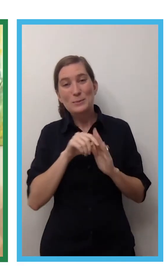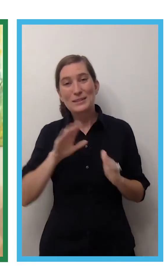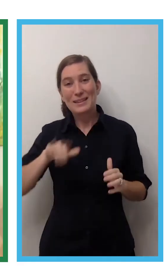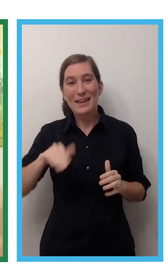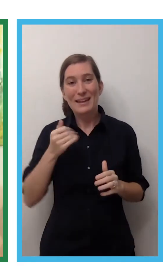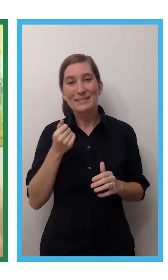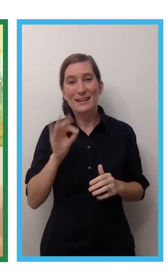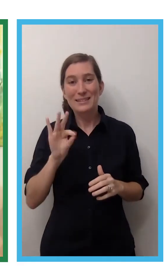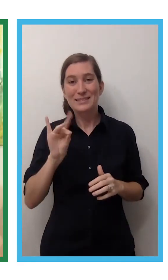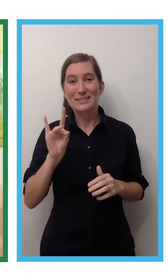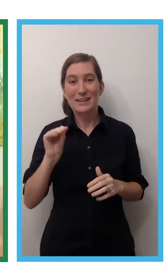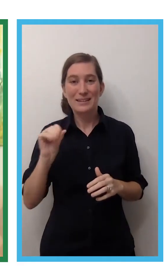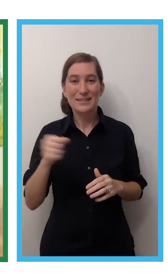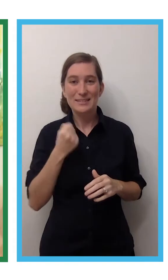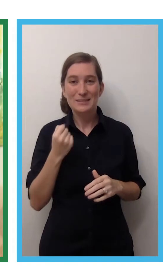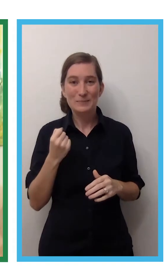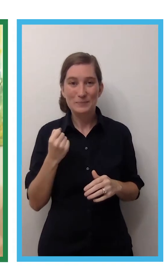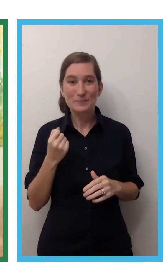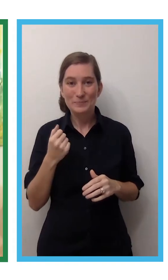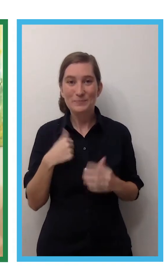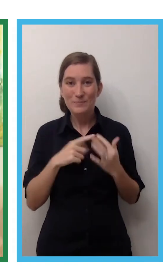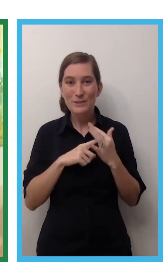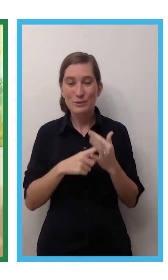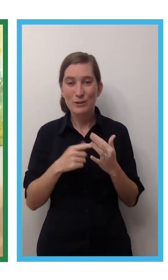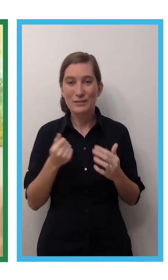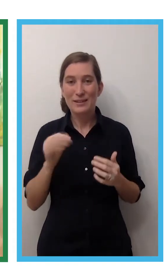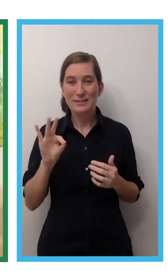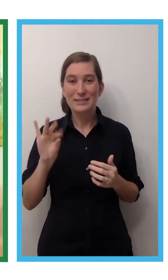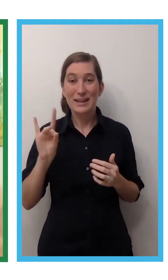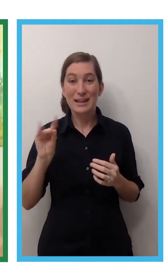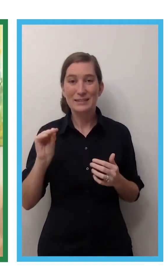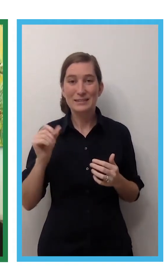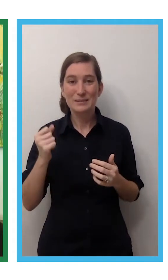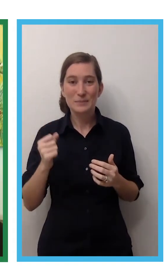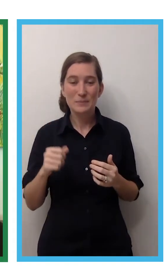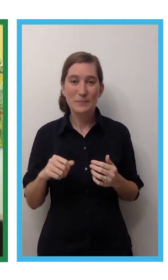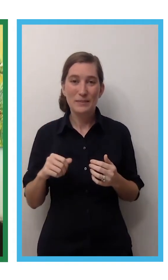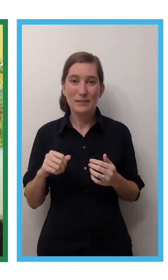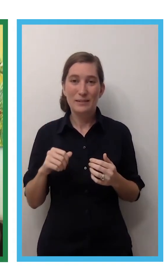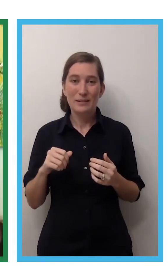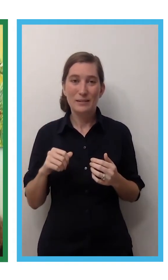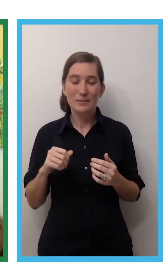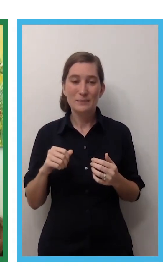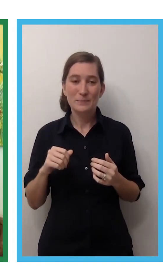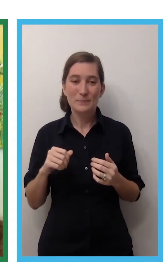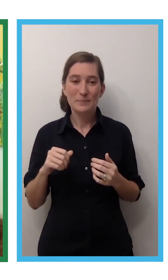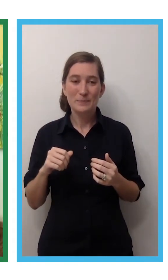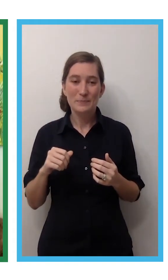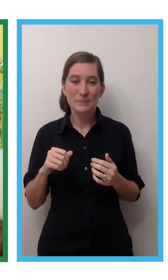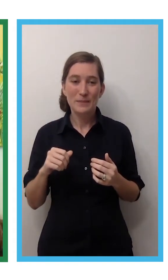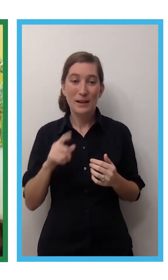So it was late 80s when I started that. And, you know, it had been going on for a while